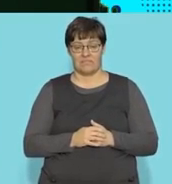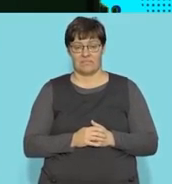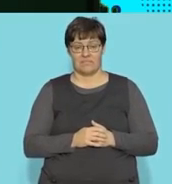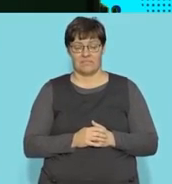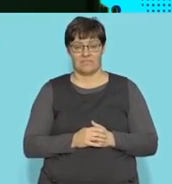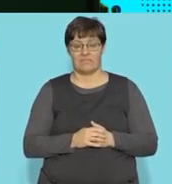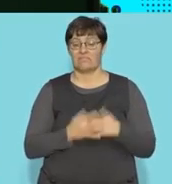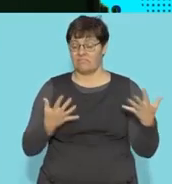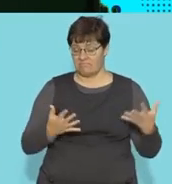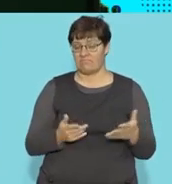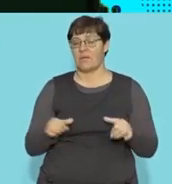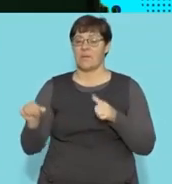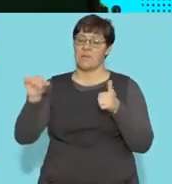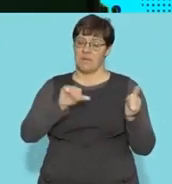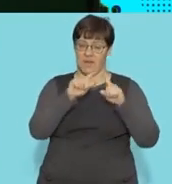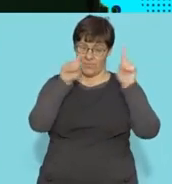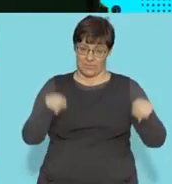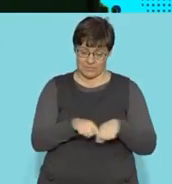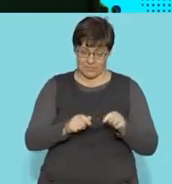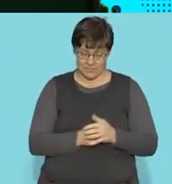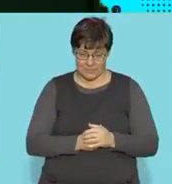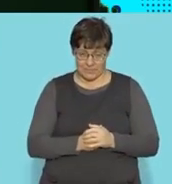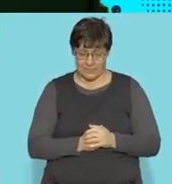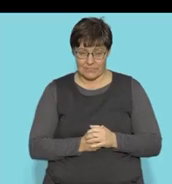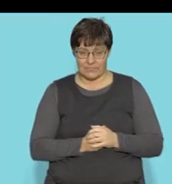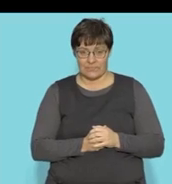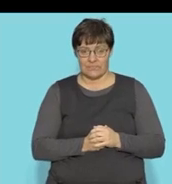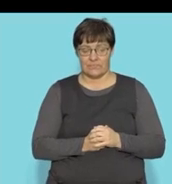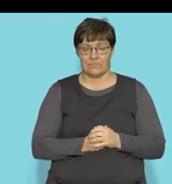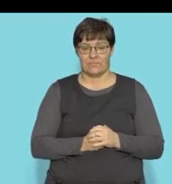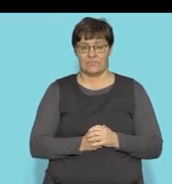volume of the cans. Let's go back to the board.